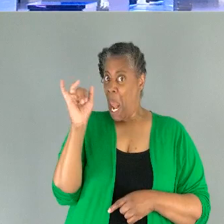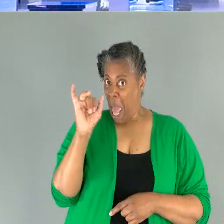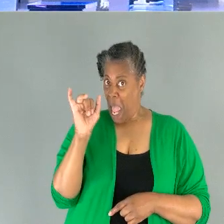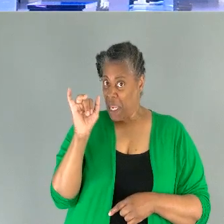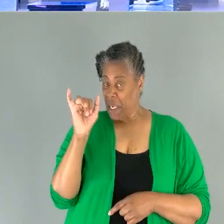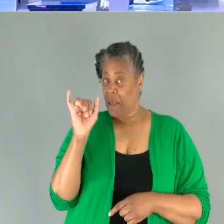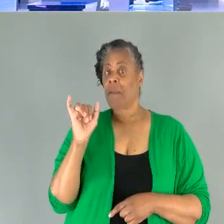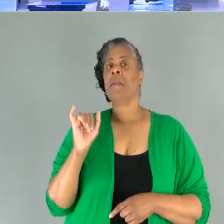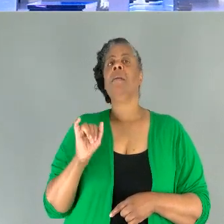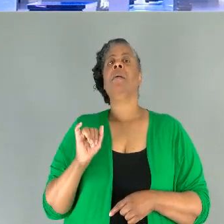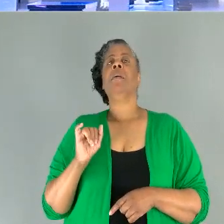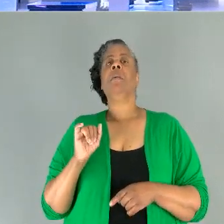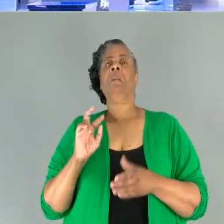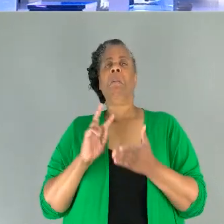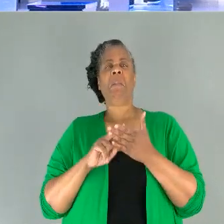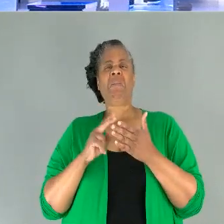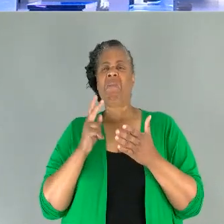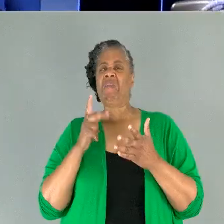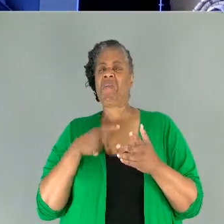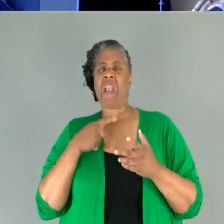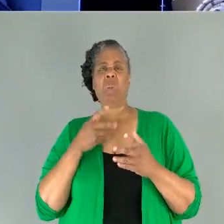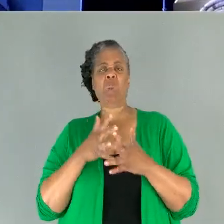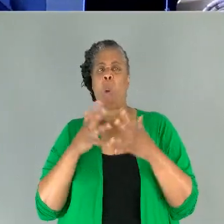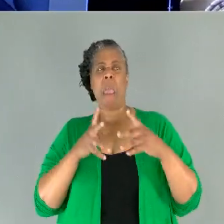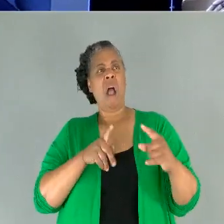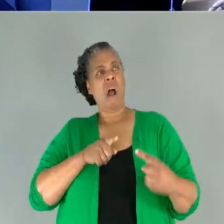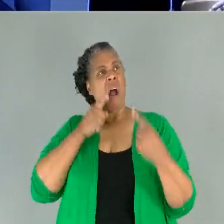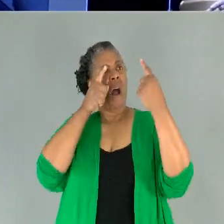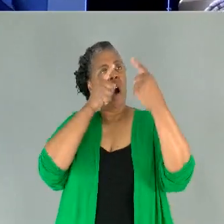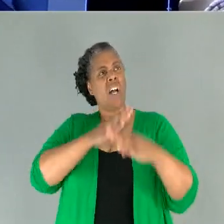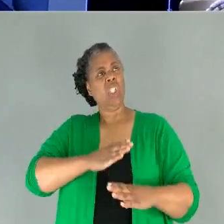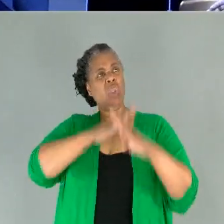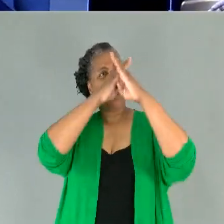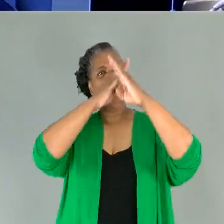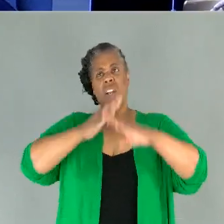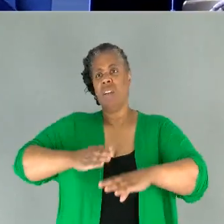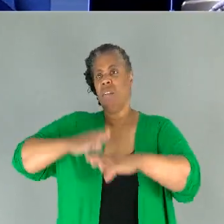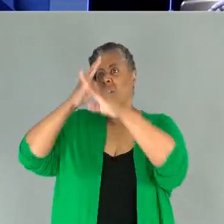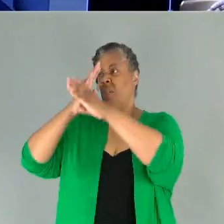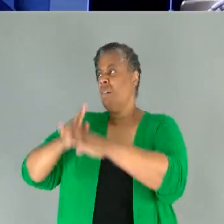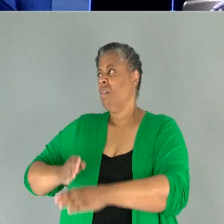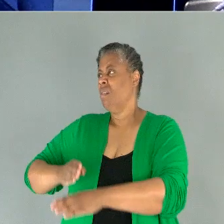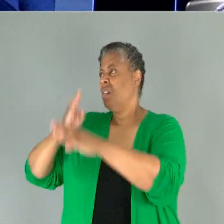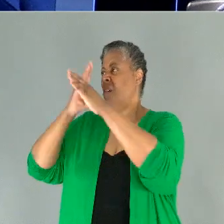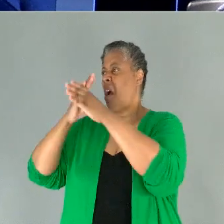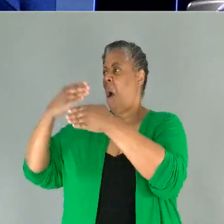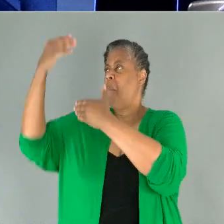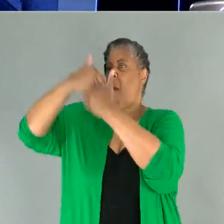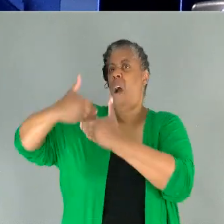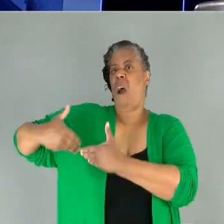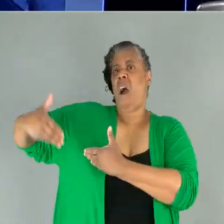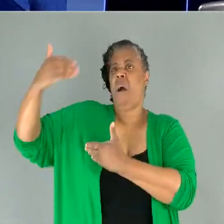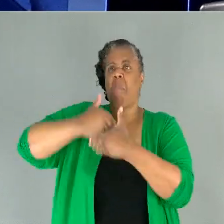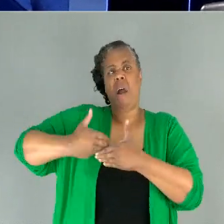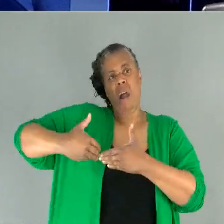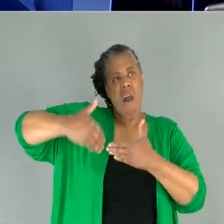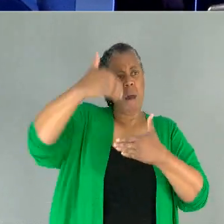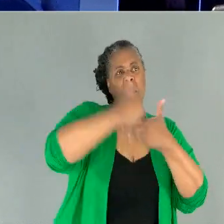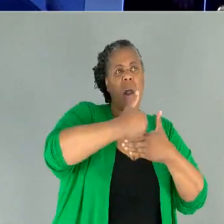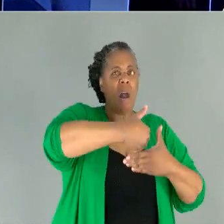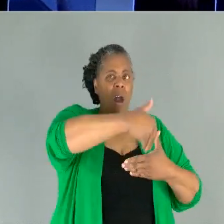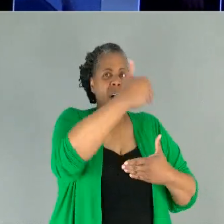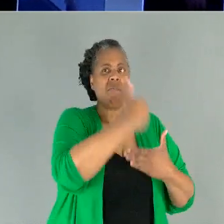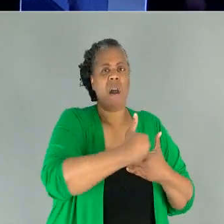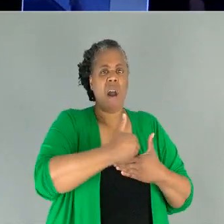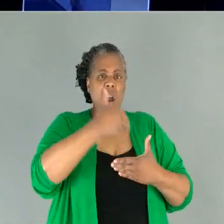of insurmountable odds, in the midst of divine irritation, in the midst